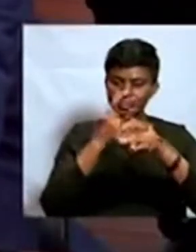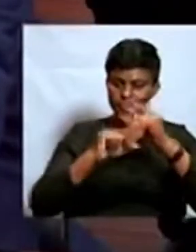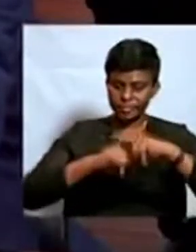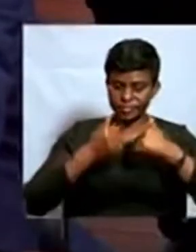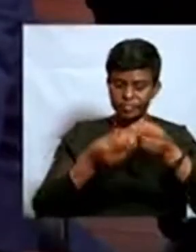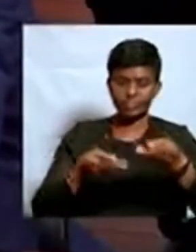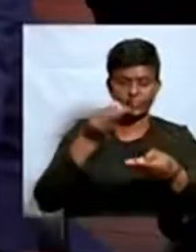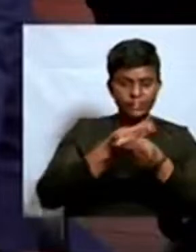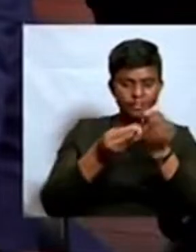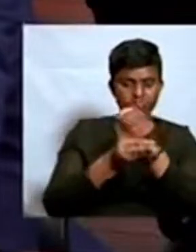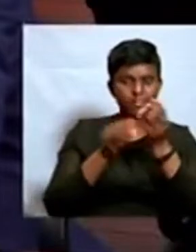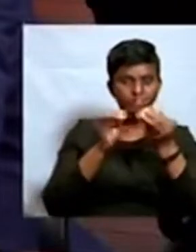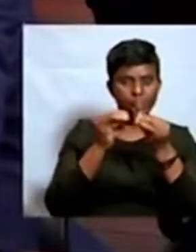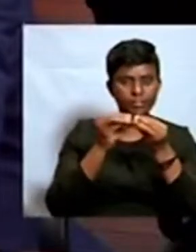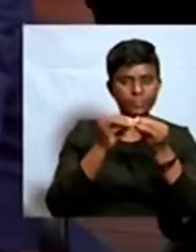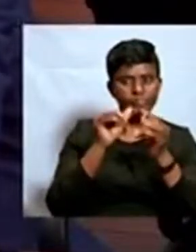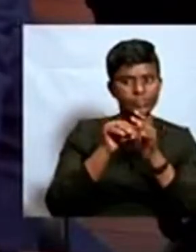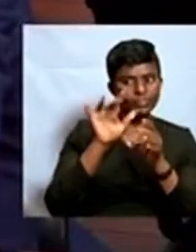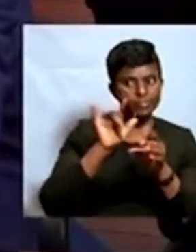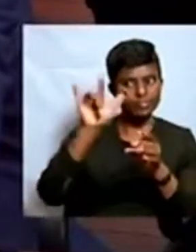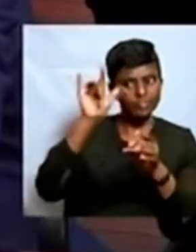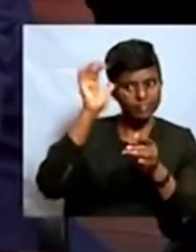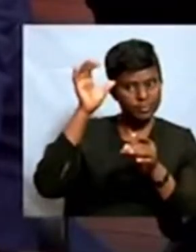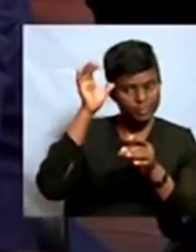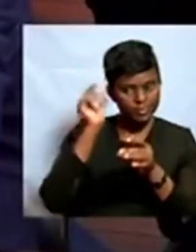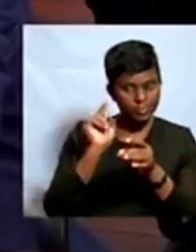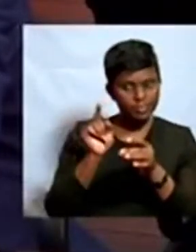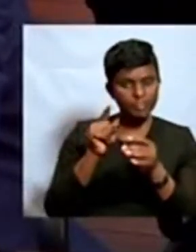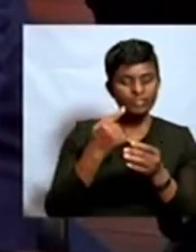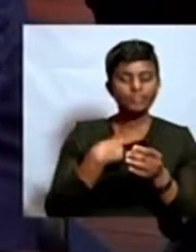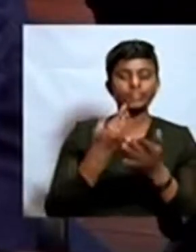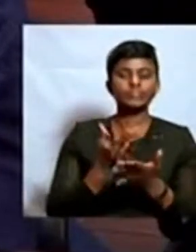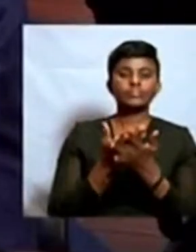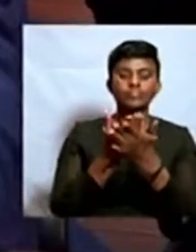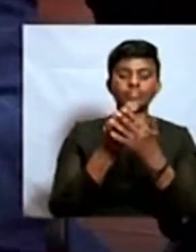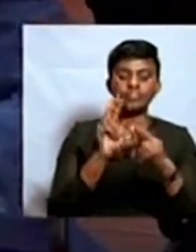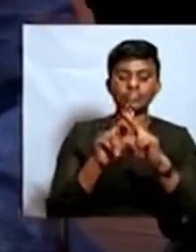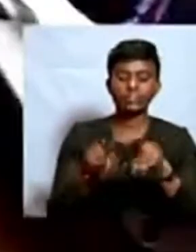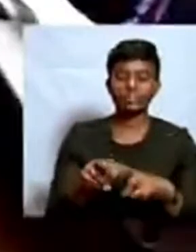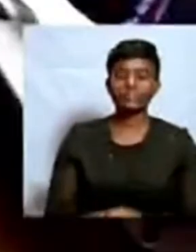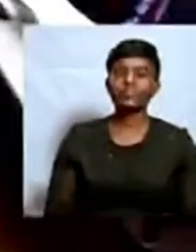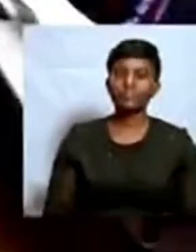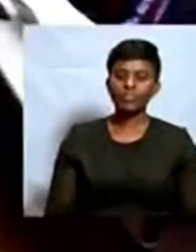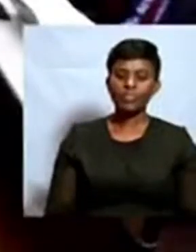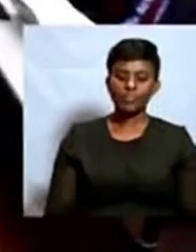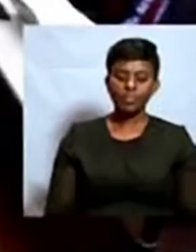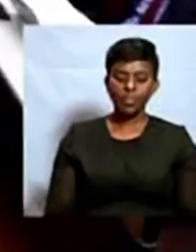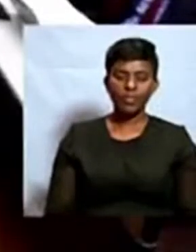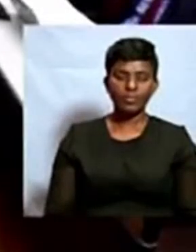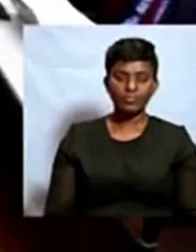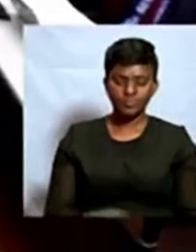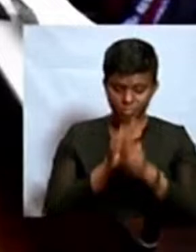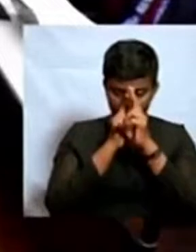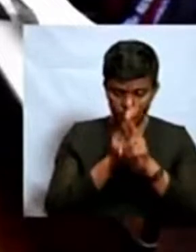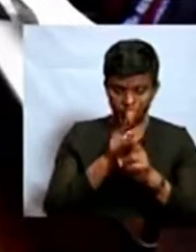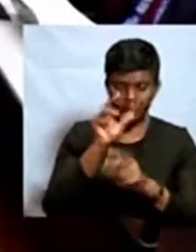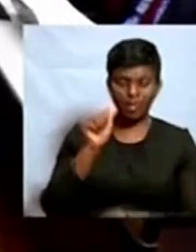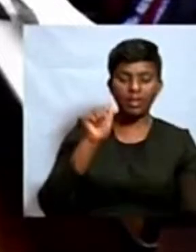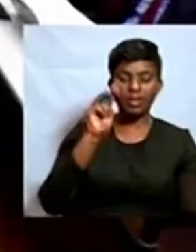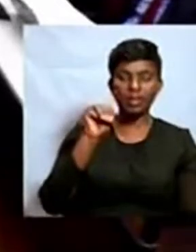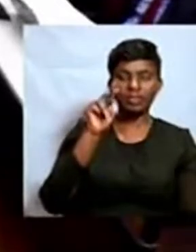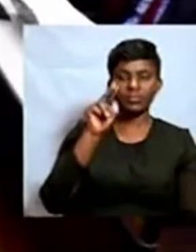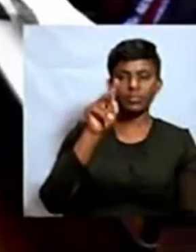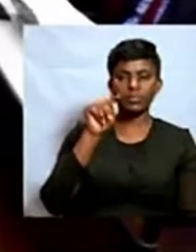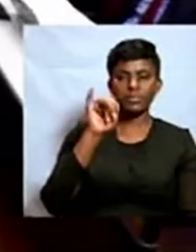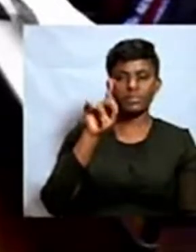in the civil aviation industry. I submit, Chair. Well, thank you so much, Honorable Mtike. Witness, you may proceed